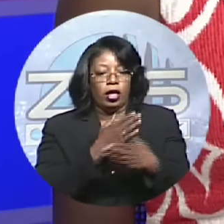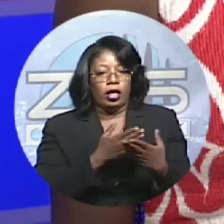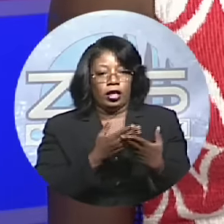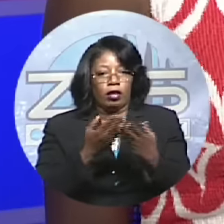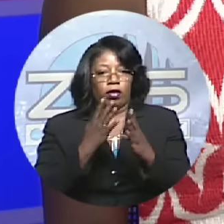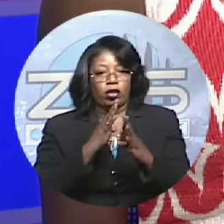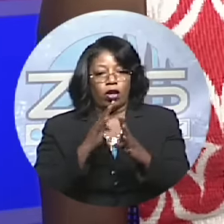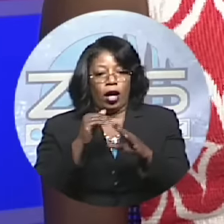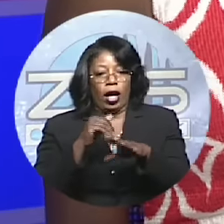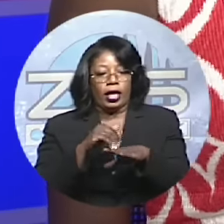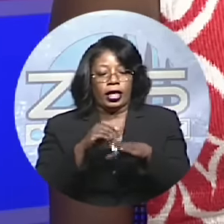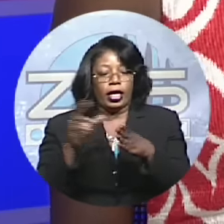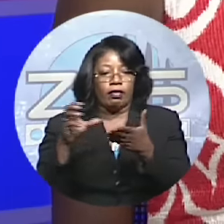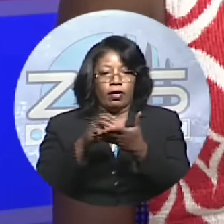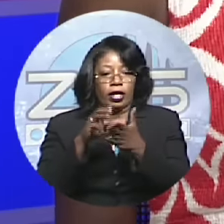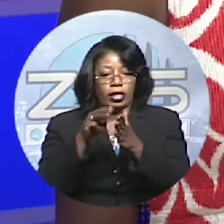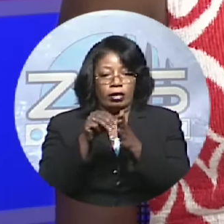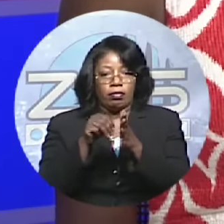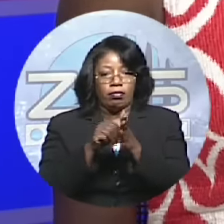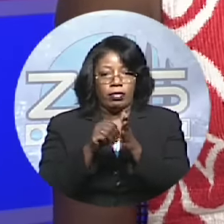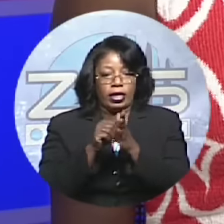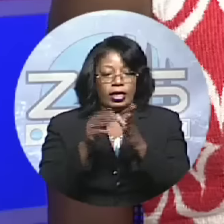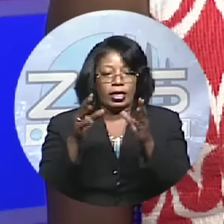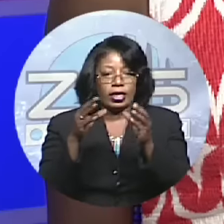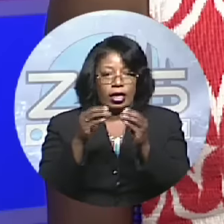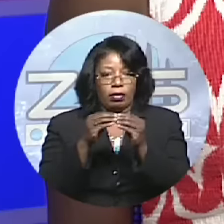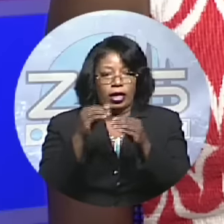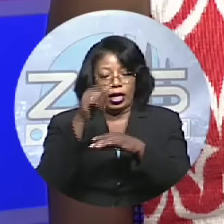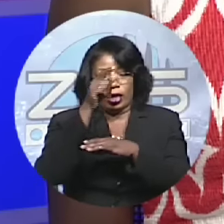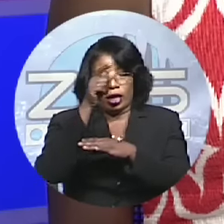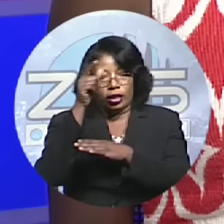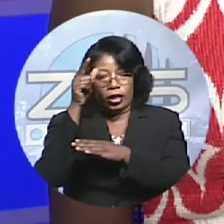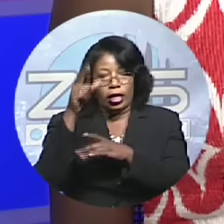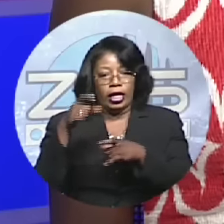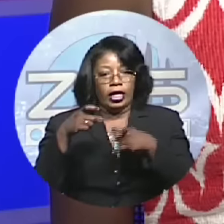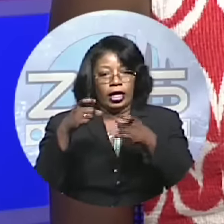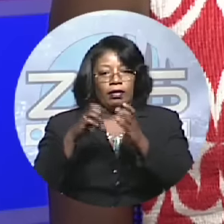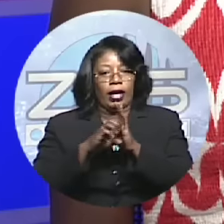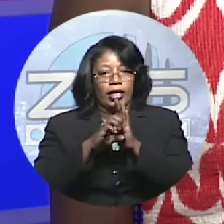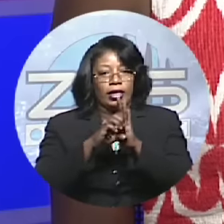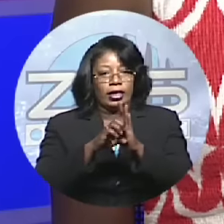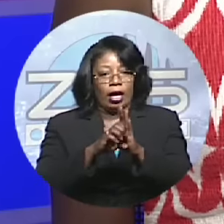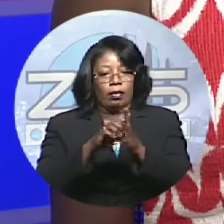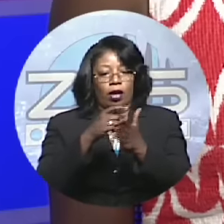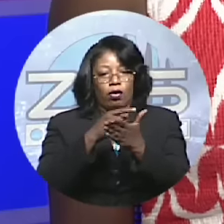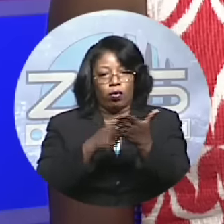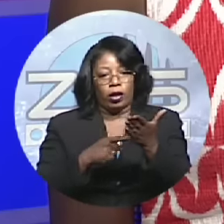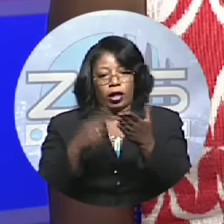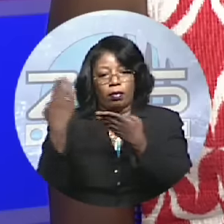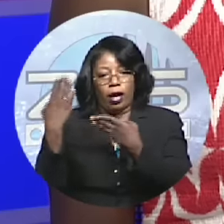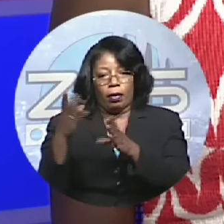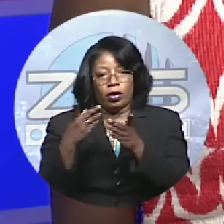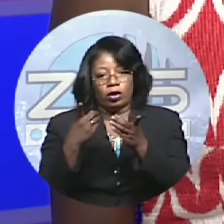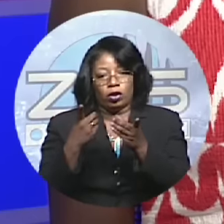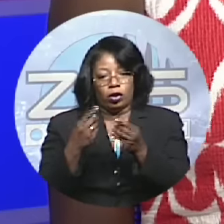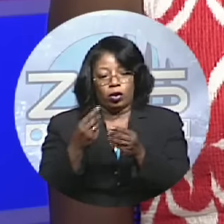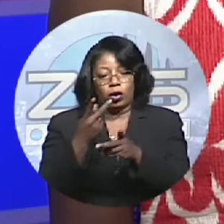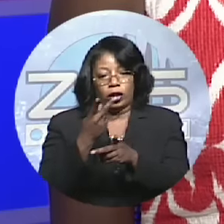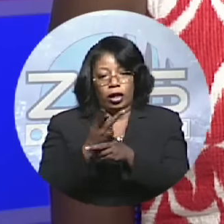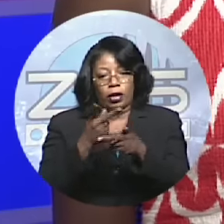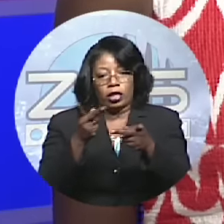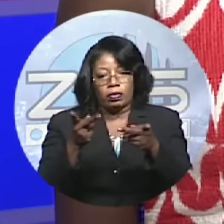Caribbean Investment Summit in London, England this morning, Prime Minister Christie offered examples of what the Bahamas has done to secure its place